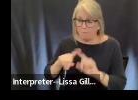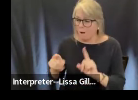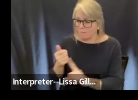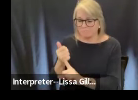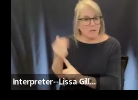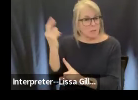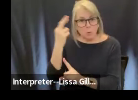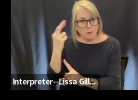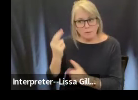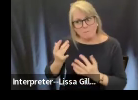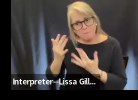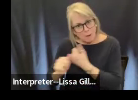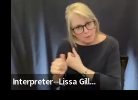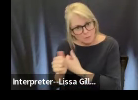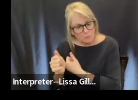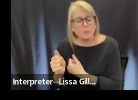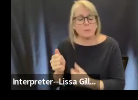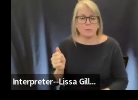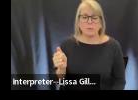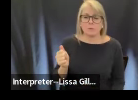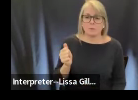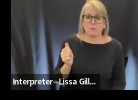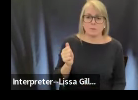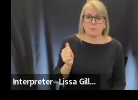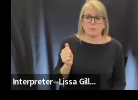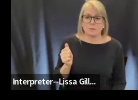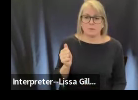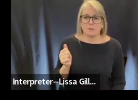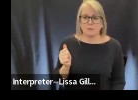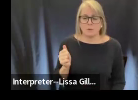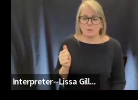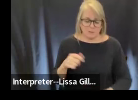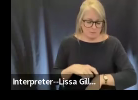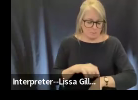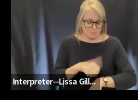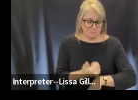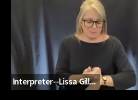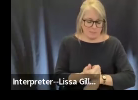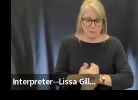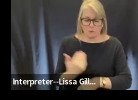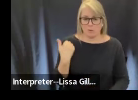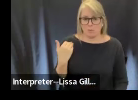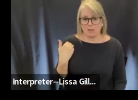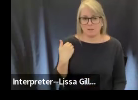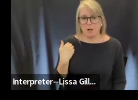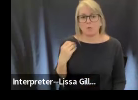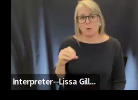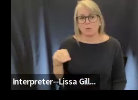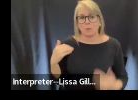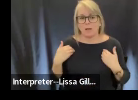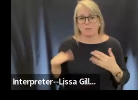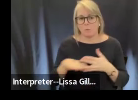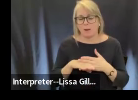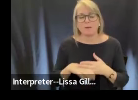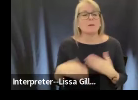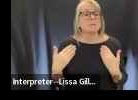fire hazards. And so let me actually get this timer going to remind myself to give a break to our interpreter. And so we'll get